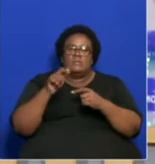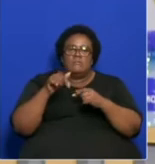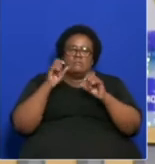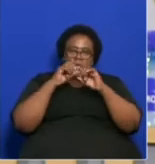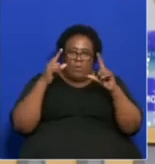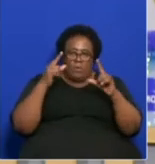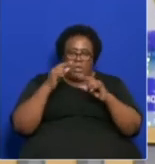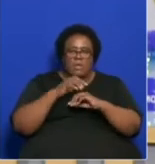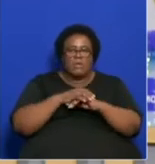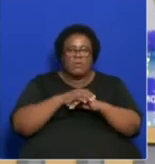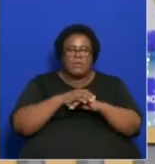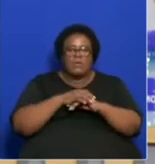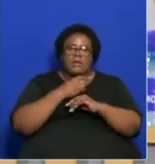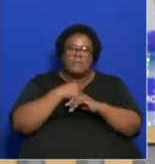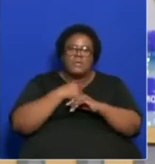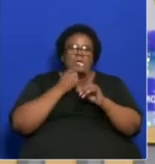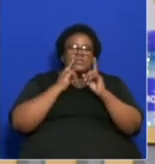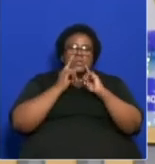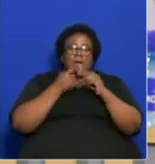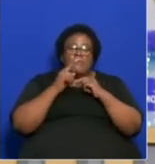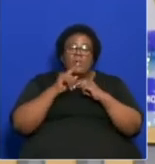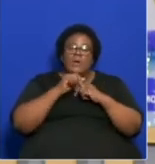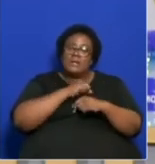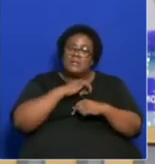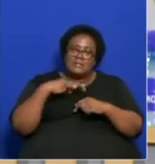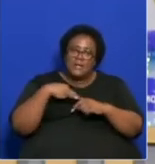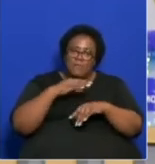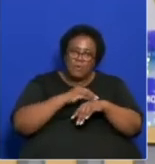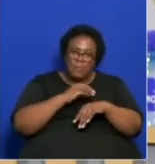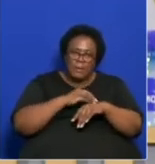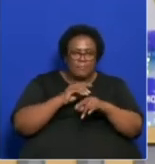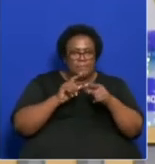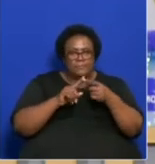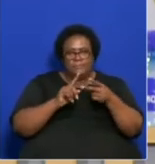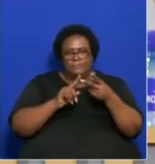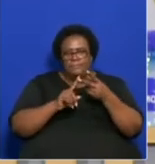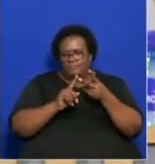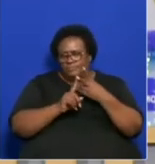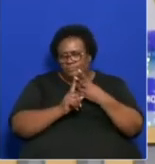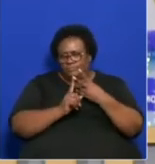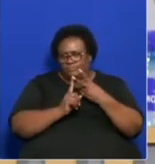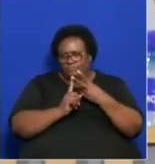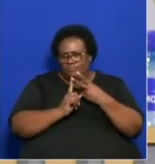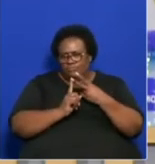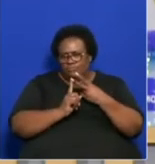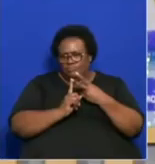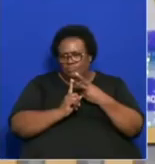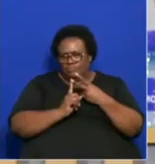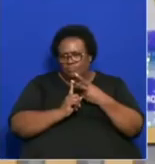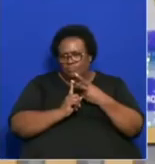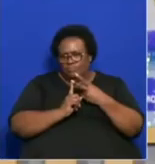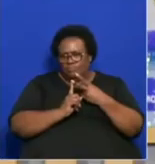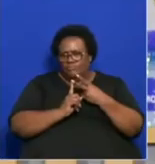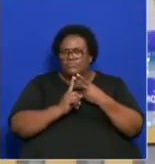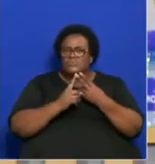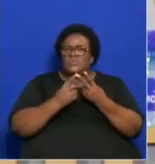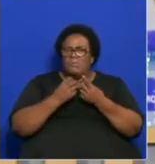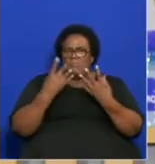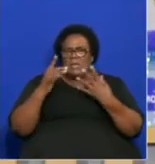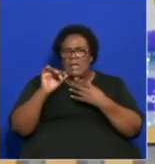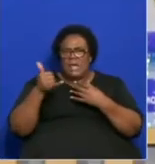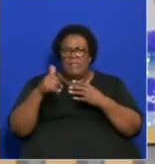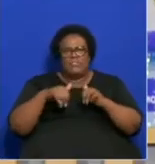staffing problems. I've spoken at length, about many other shortcomings. Now,